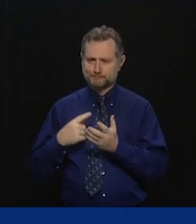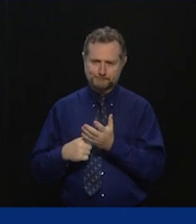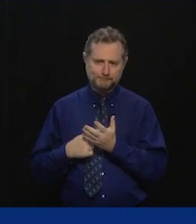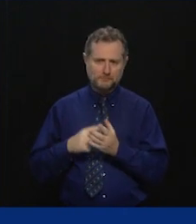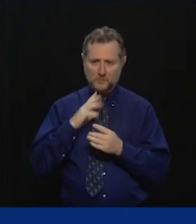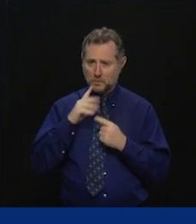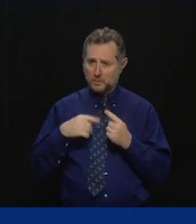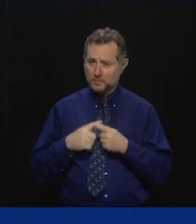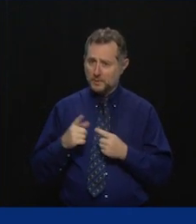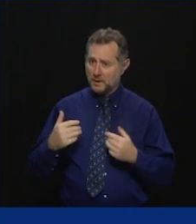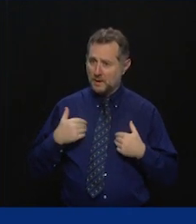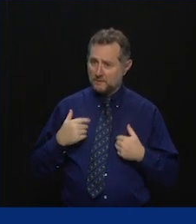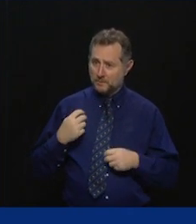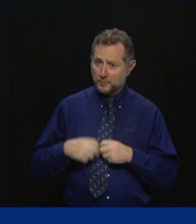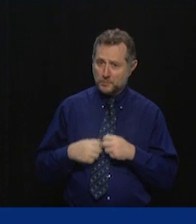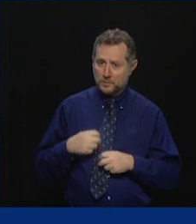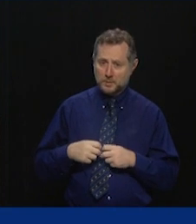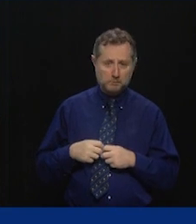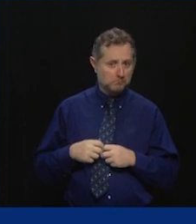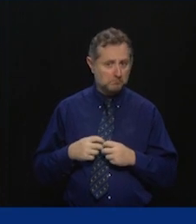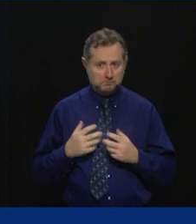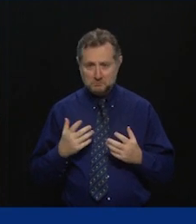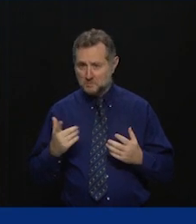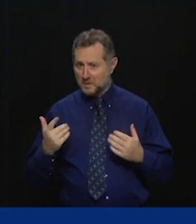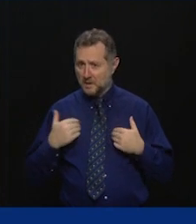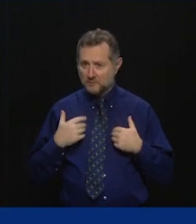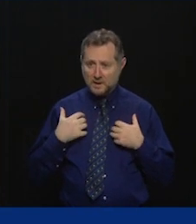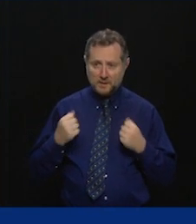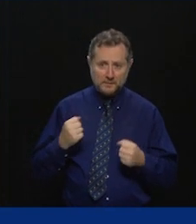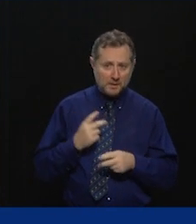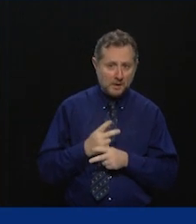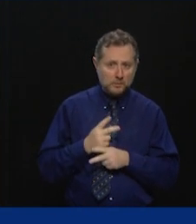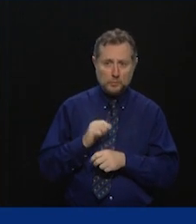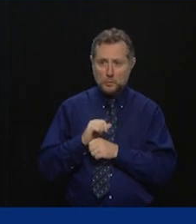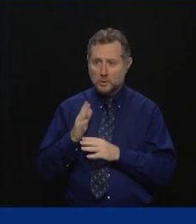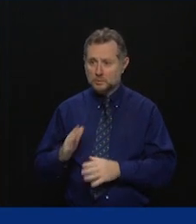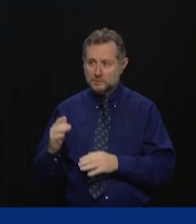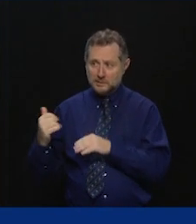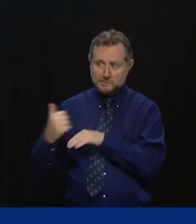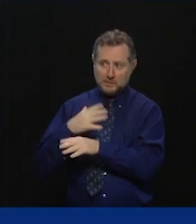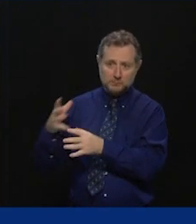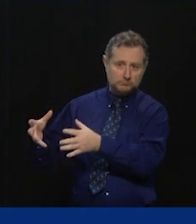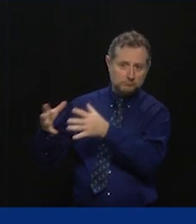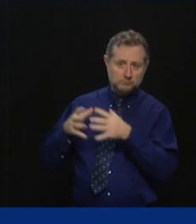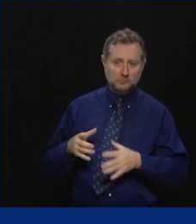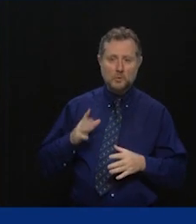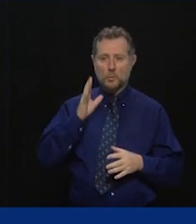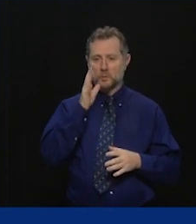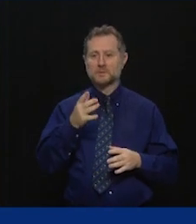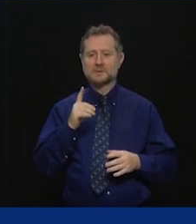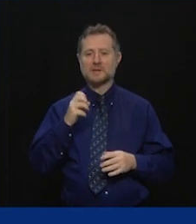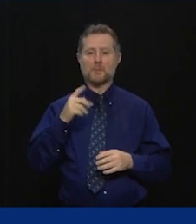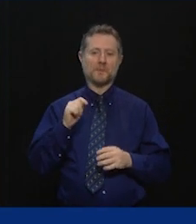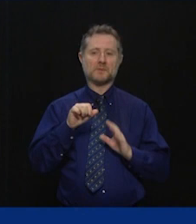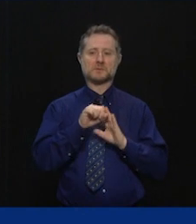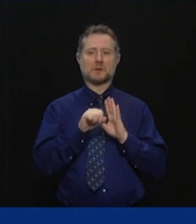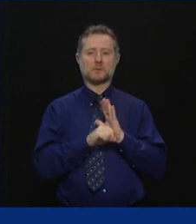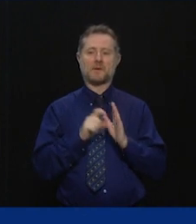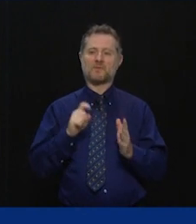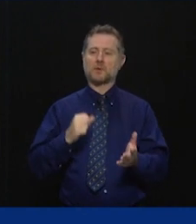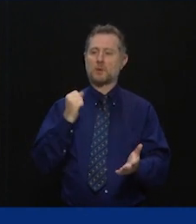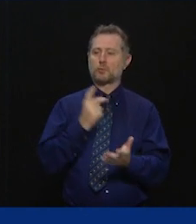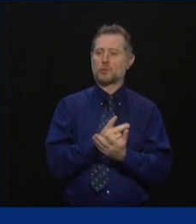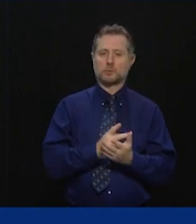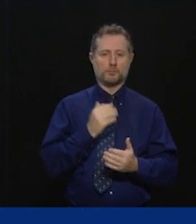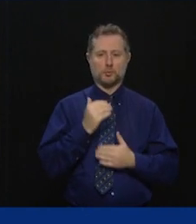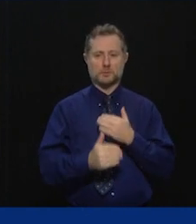everyone I'm talking to, I'm saying, do you have any healthcare workers you can get over to us? But it is going to be a Department of State approval process that we have to